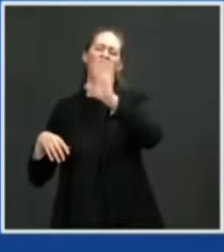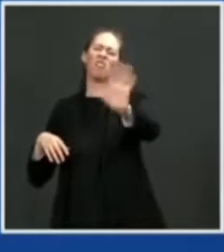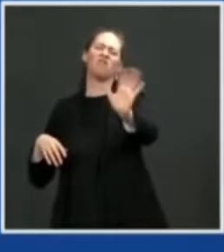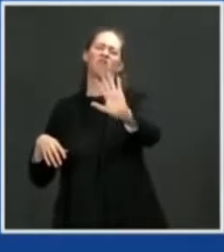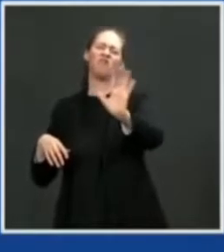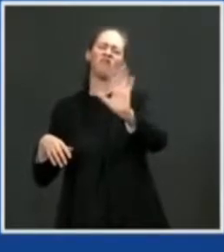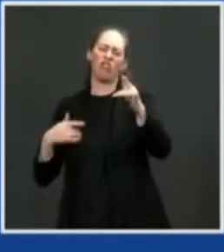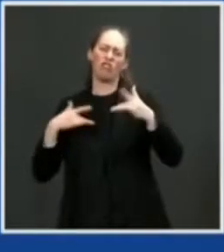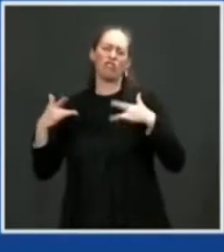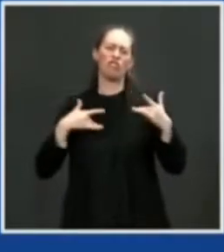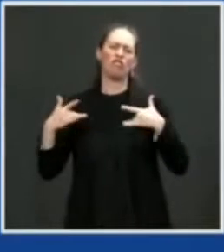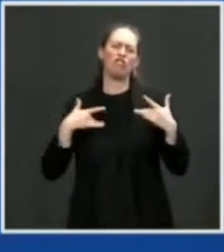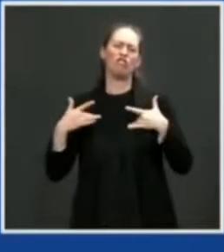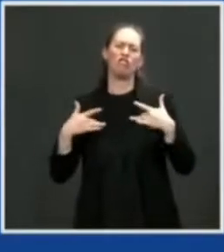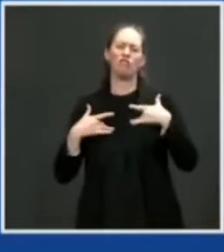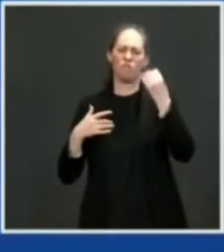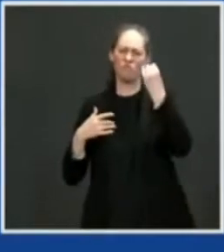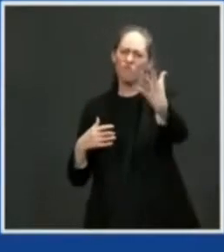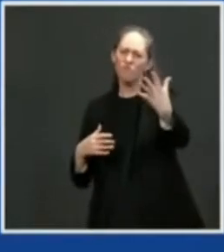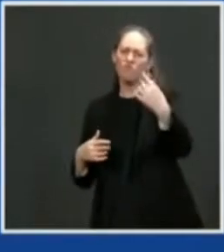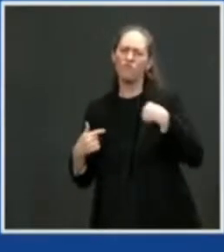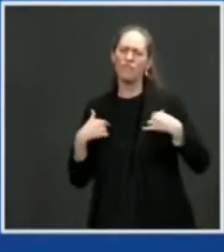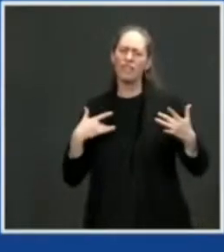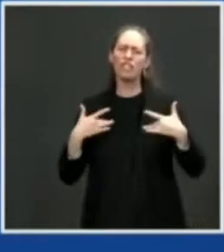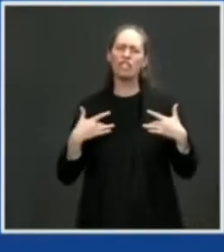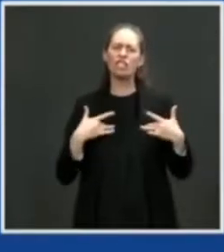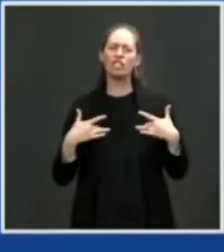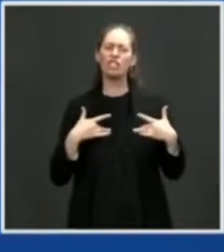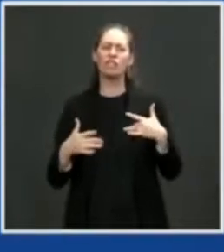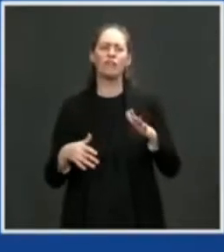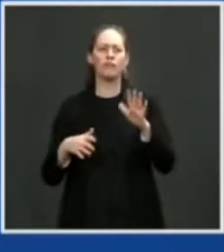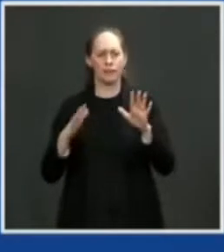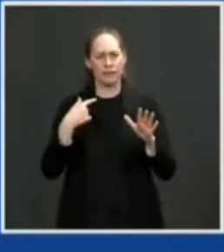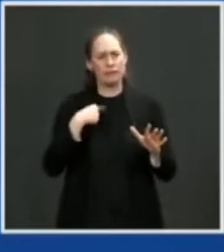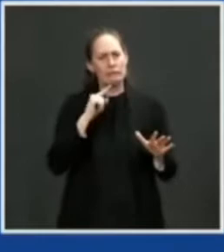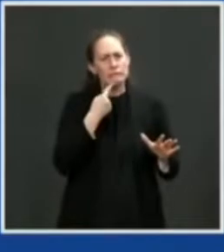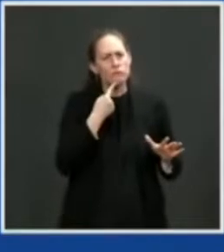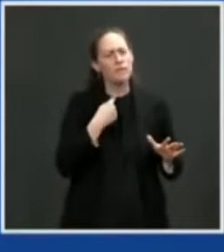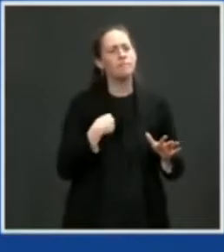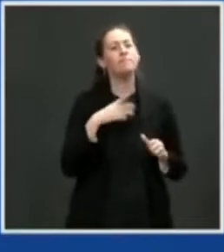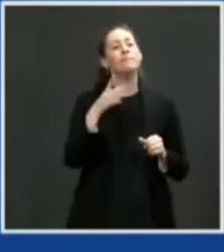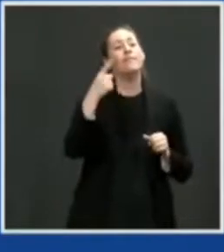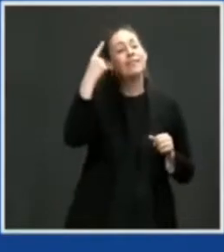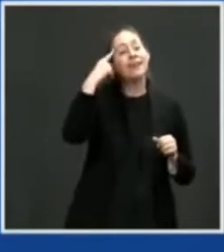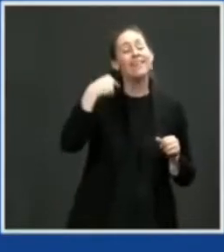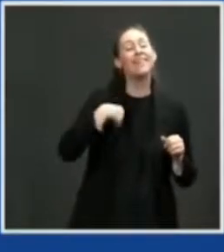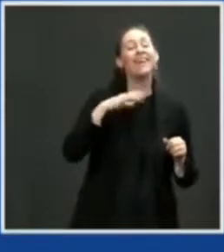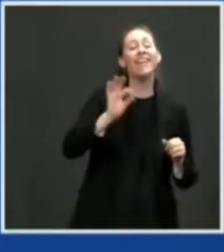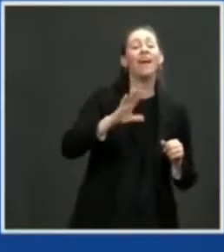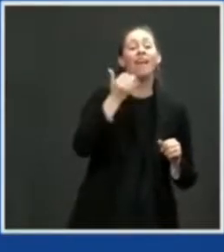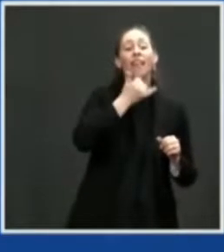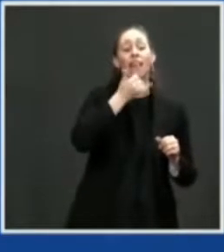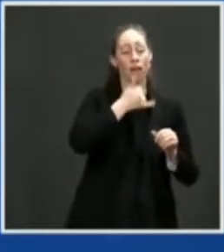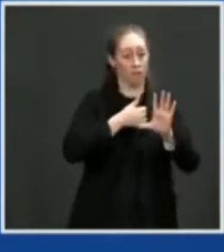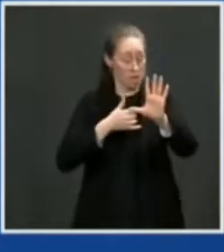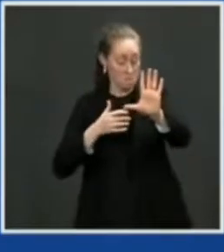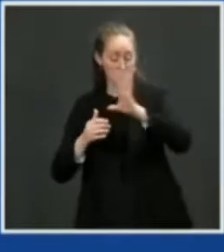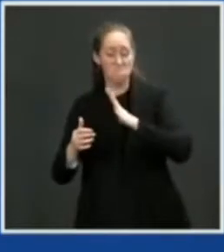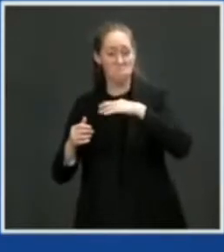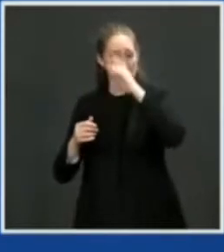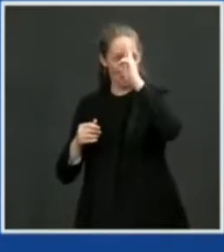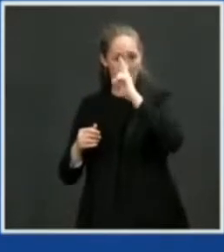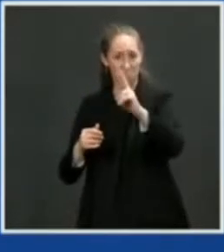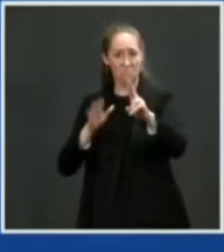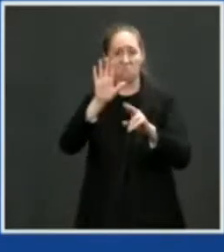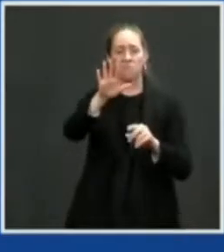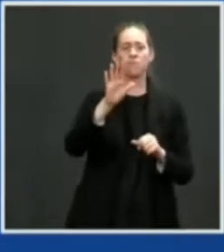newfound concern. Look, I meant what I said when I ran, and a lot of you still think I'm wrong, and I respect that. And I don't remember For it. 3 reasons. So